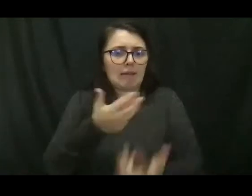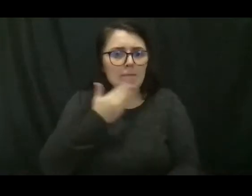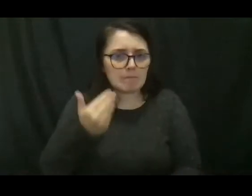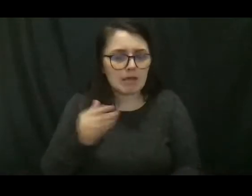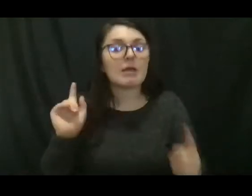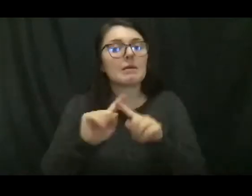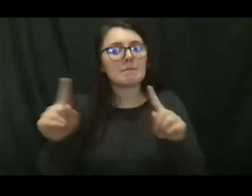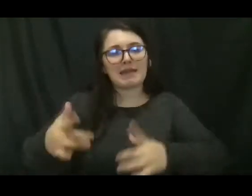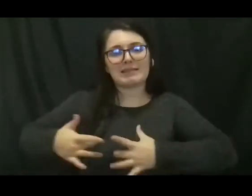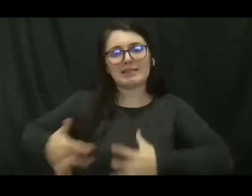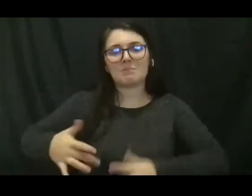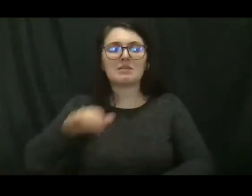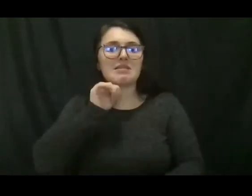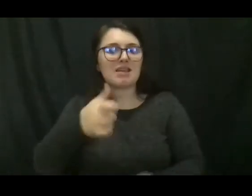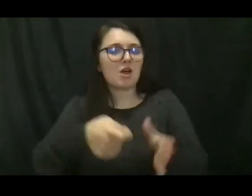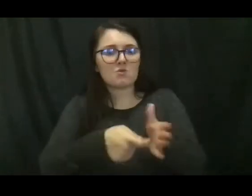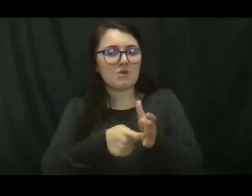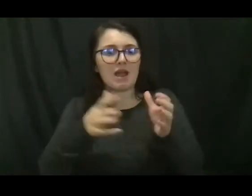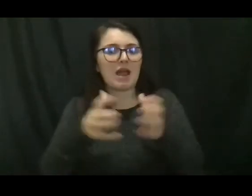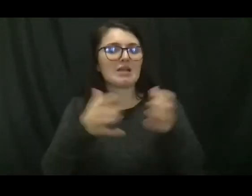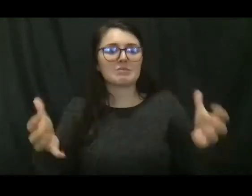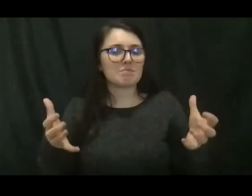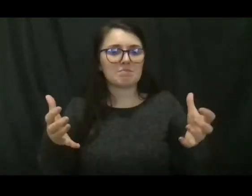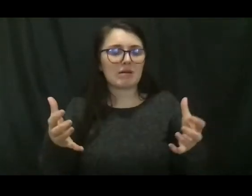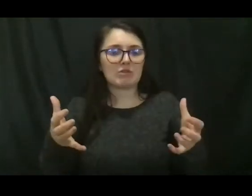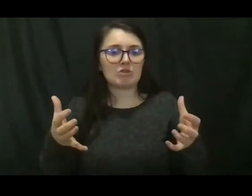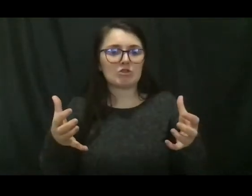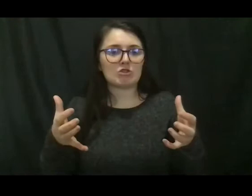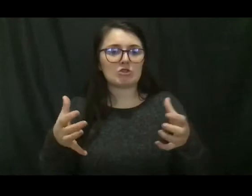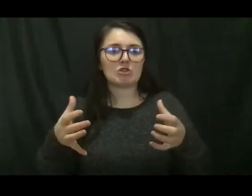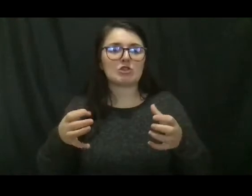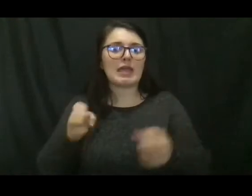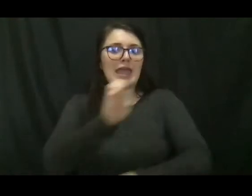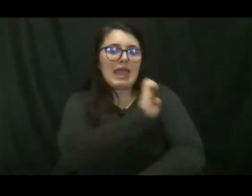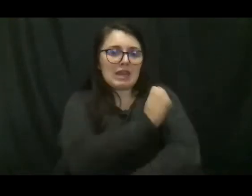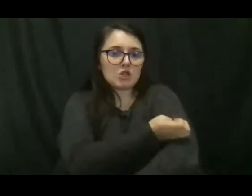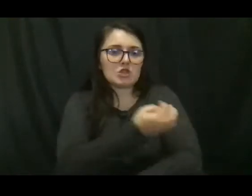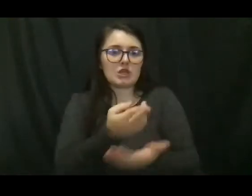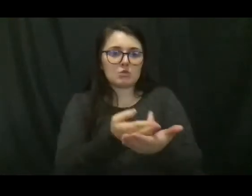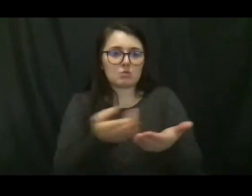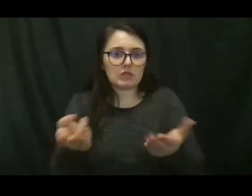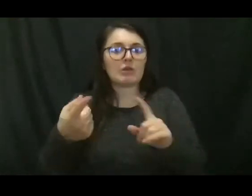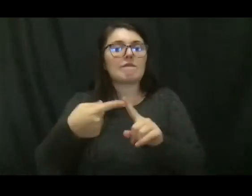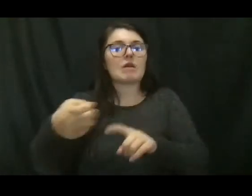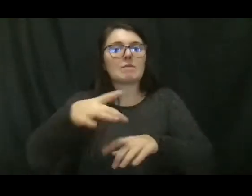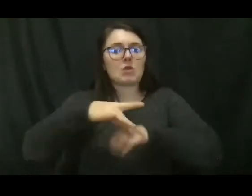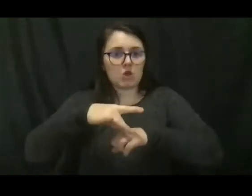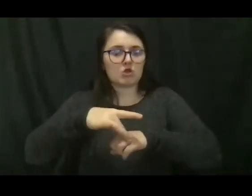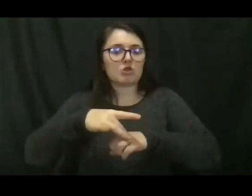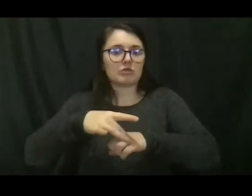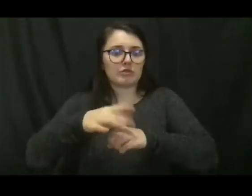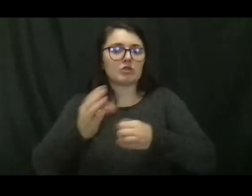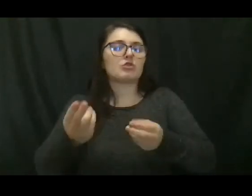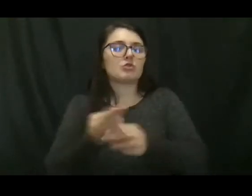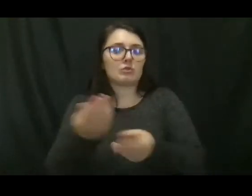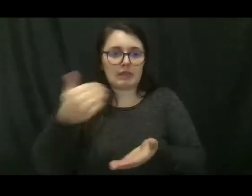it generally doesn't require as much of the energy and the resources to reuse. And then